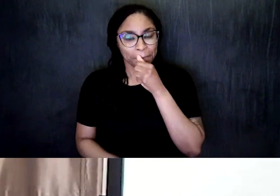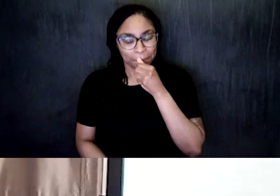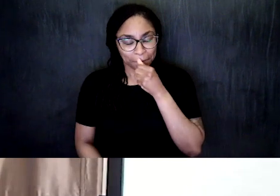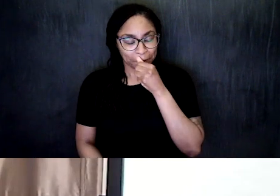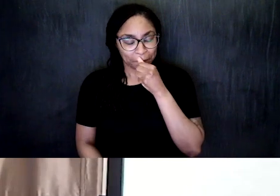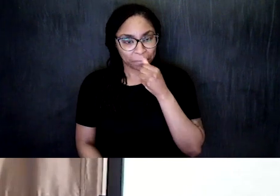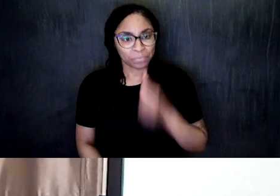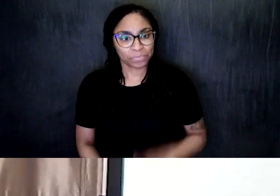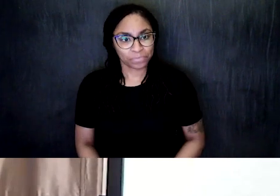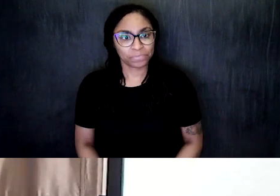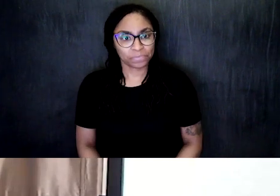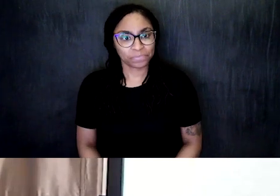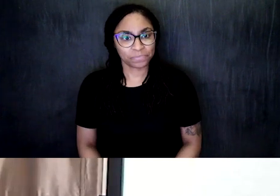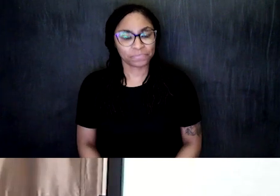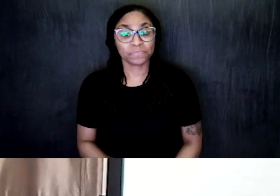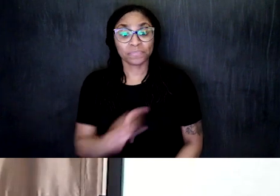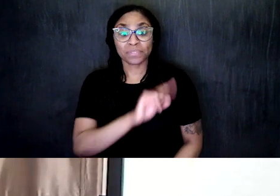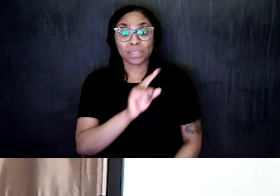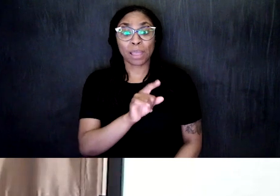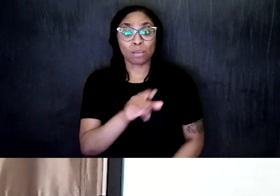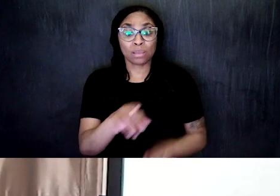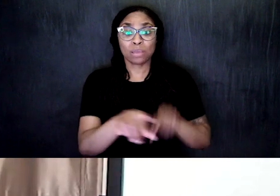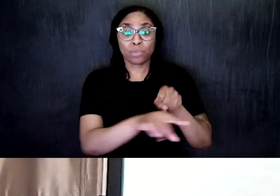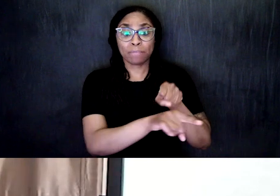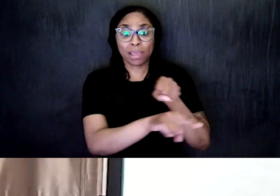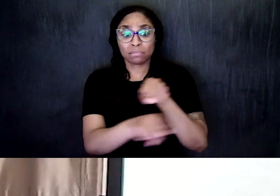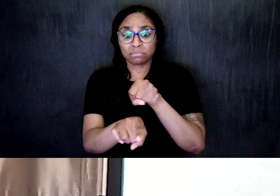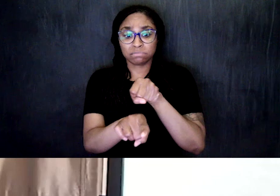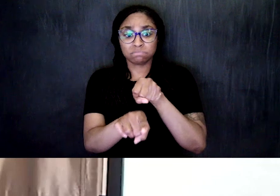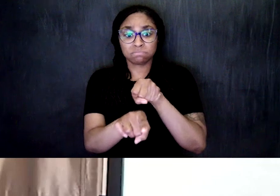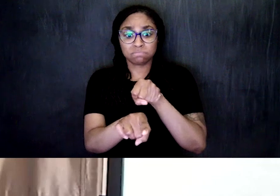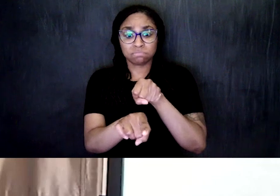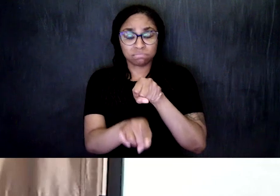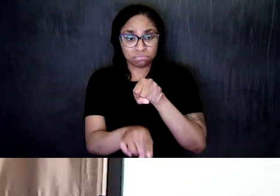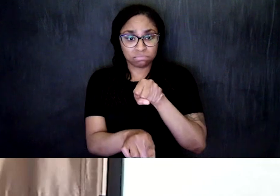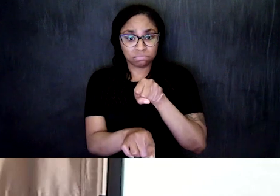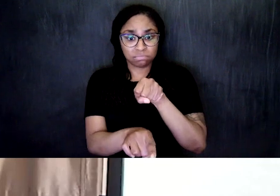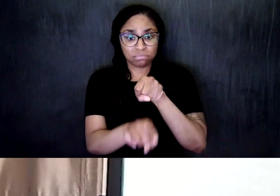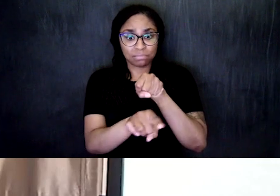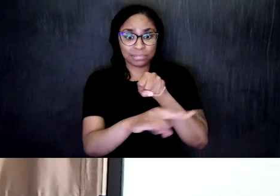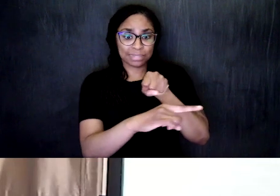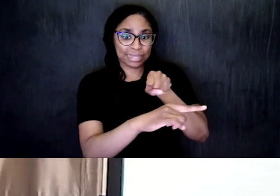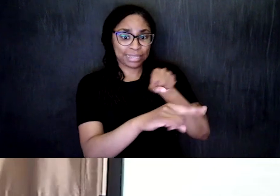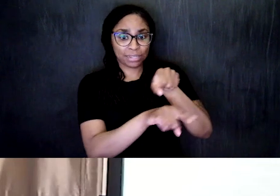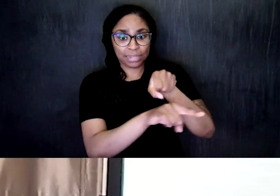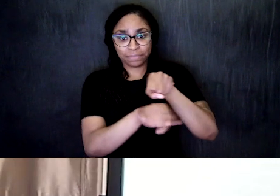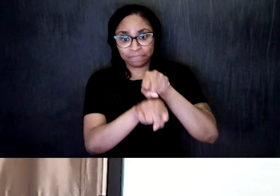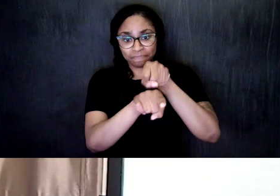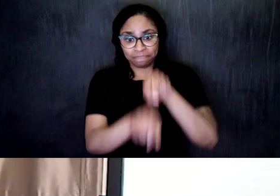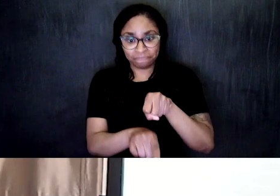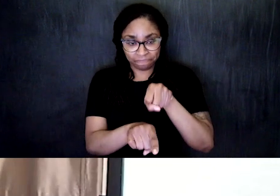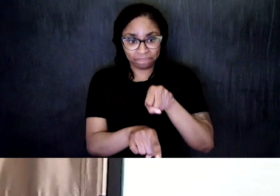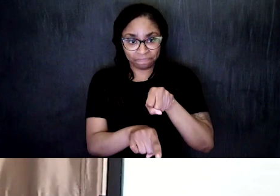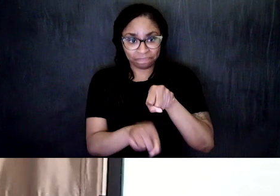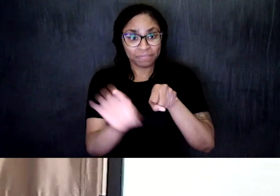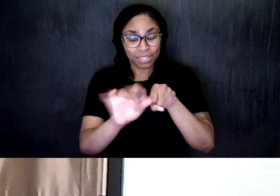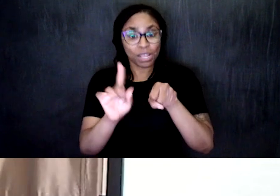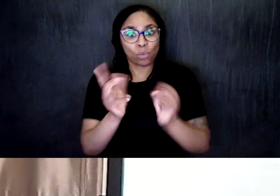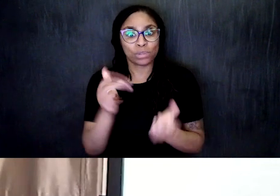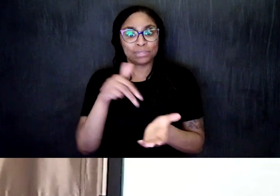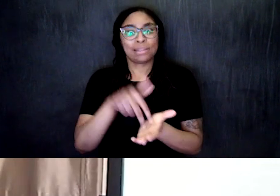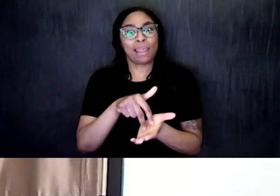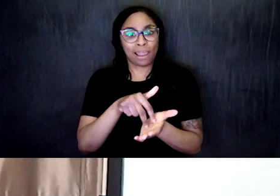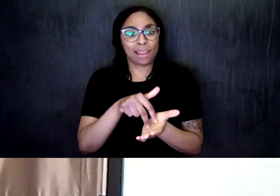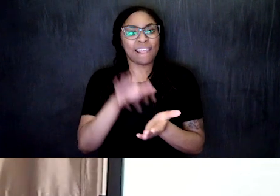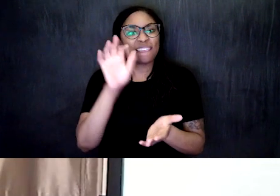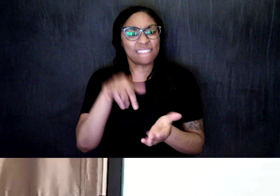Yeah. All right, we're gonna bring it back to center. And just like when we stand, you know, and you bend your knee and lift your leg up, this